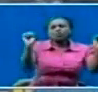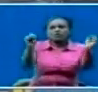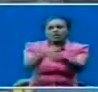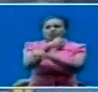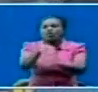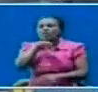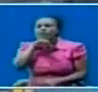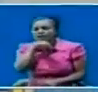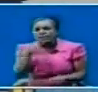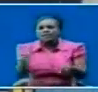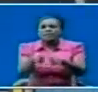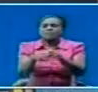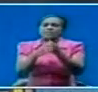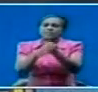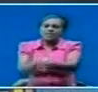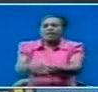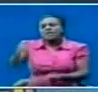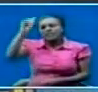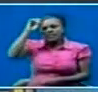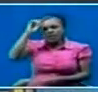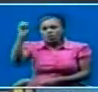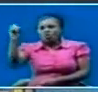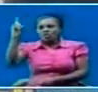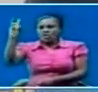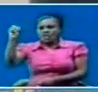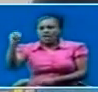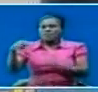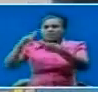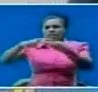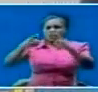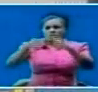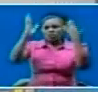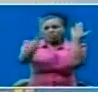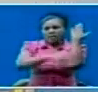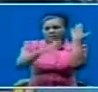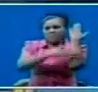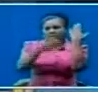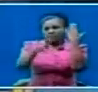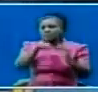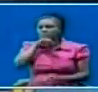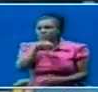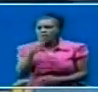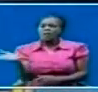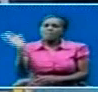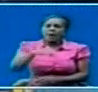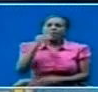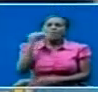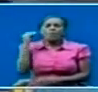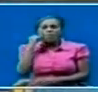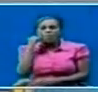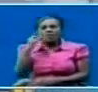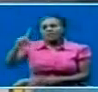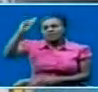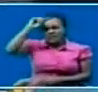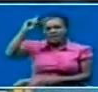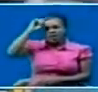as the Nyanza kingpin. The Kidero-ODM sour relations reached its tipping point at the Raila Odinga homecoming rally. Kidero